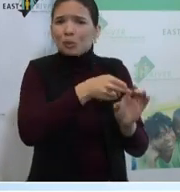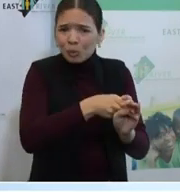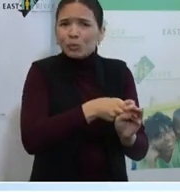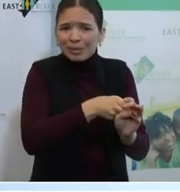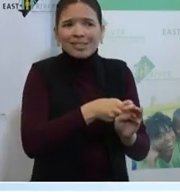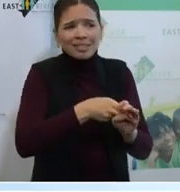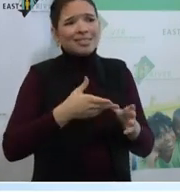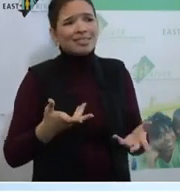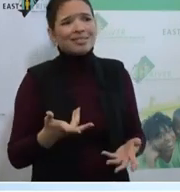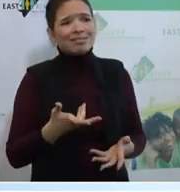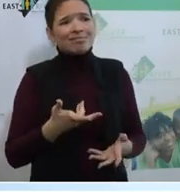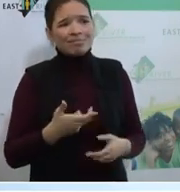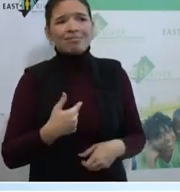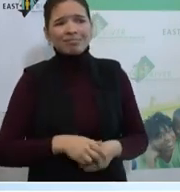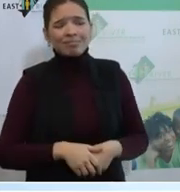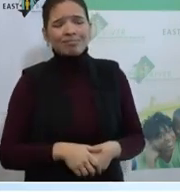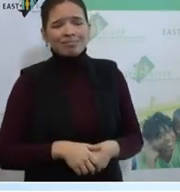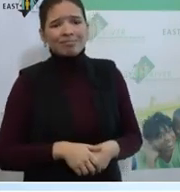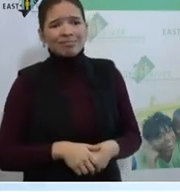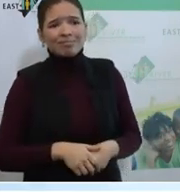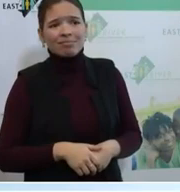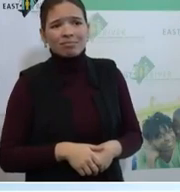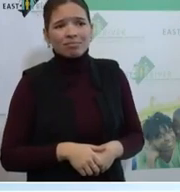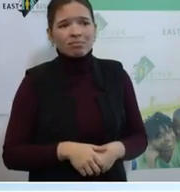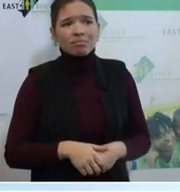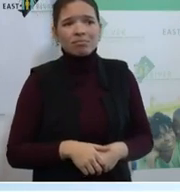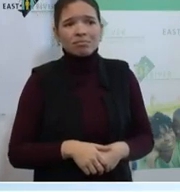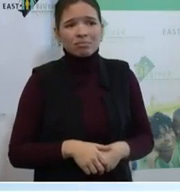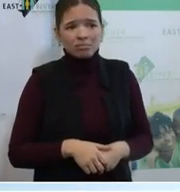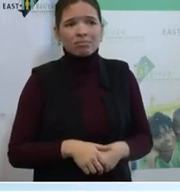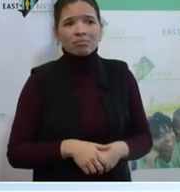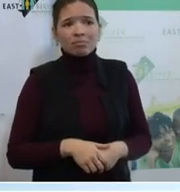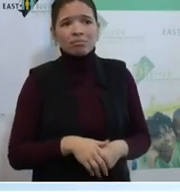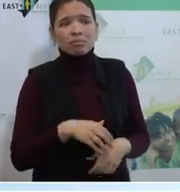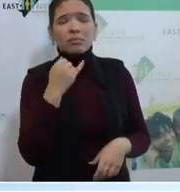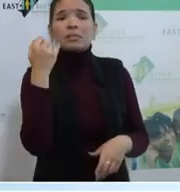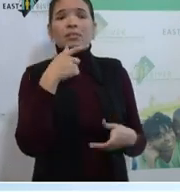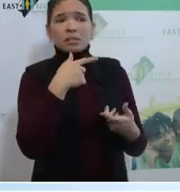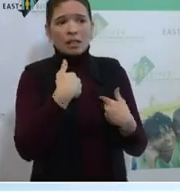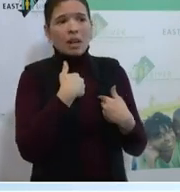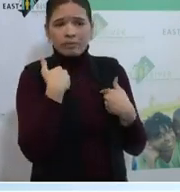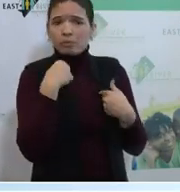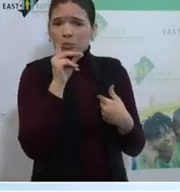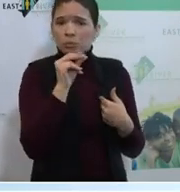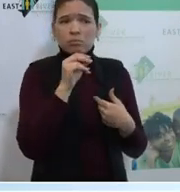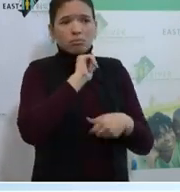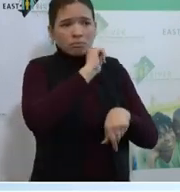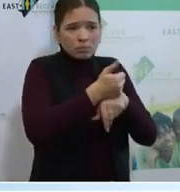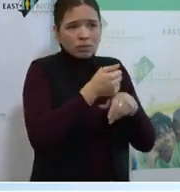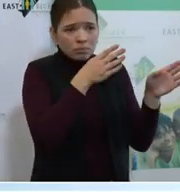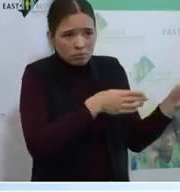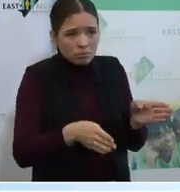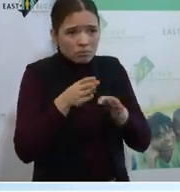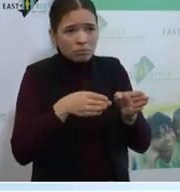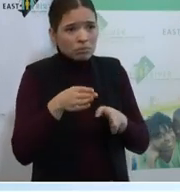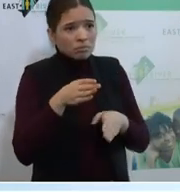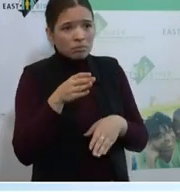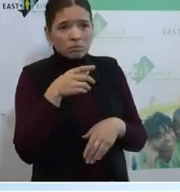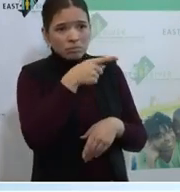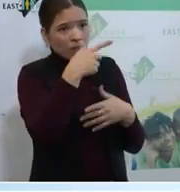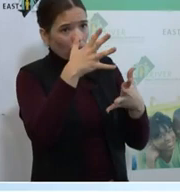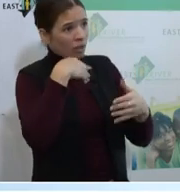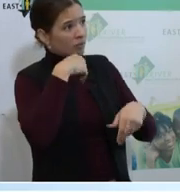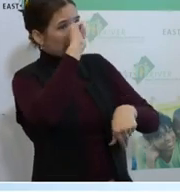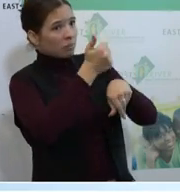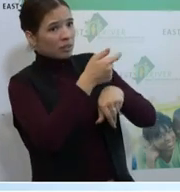it to, we will sometimes plan events, but I would prefer to come to something you already have going on. So you can